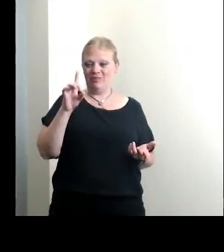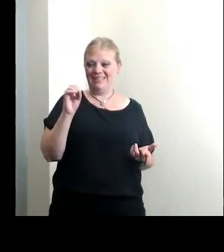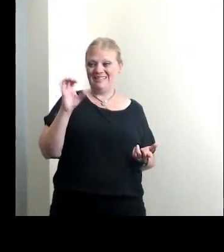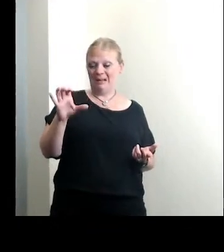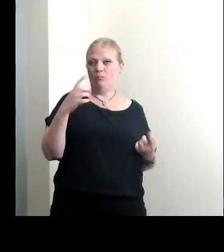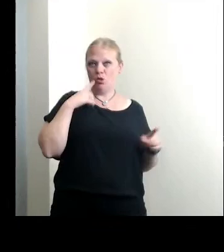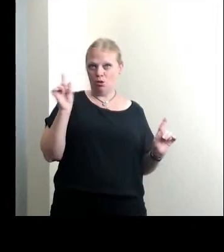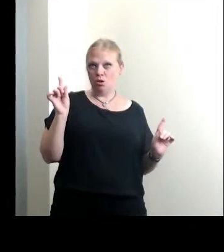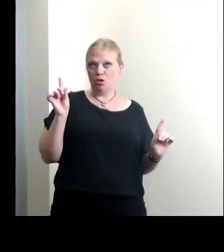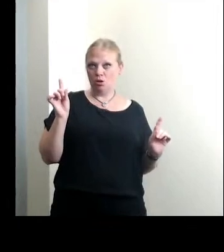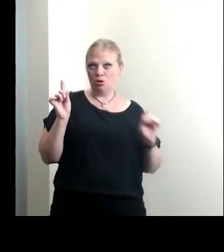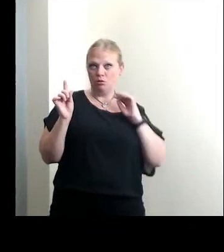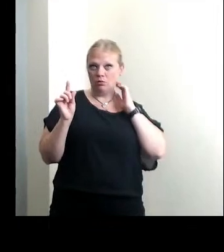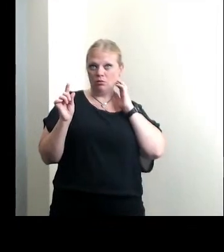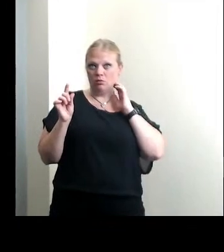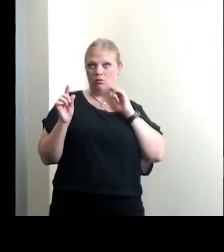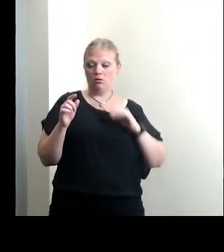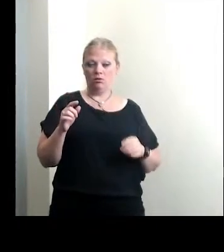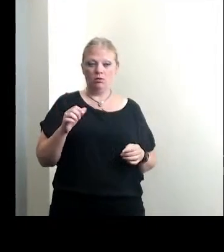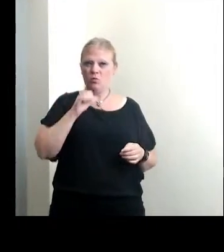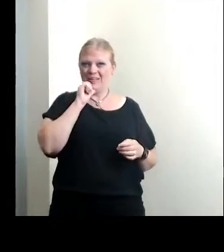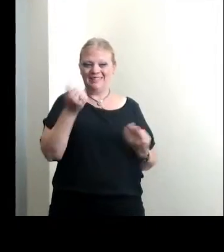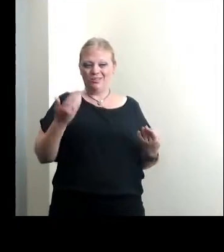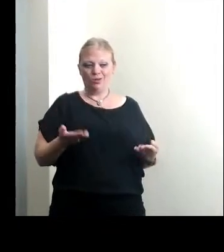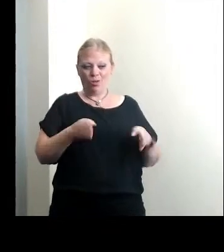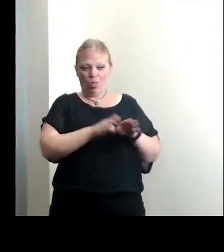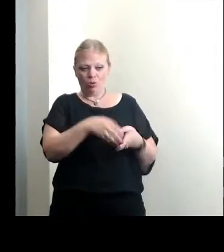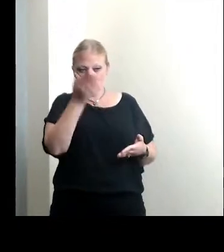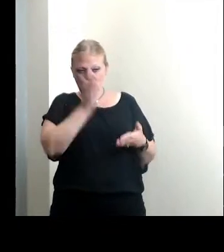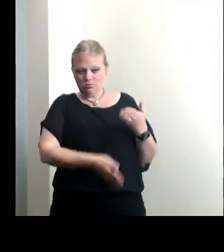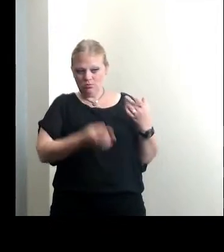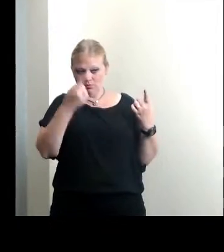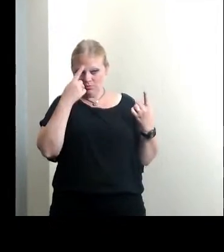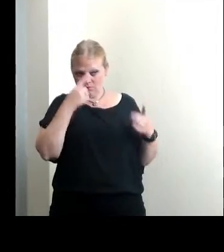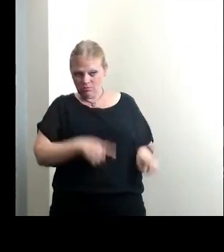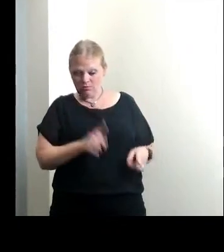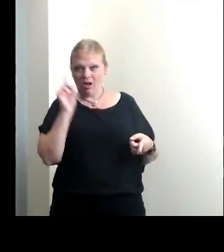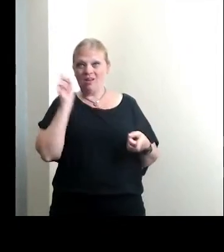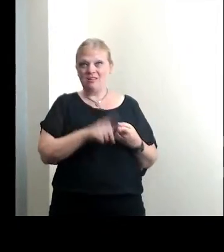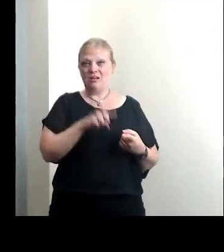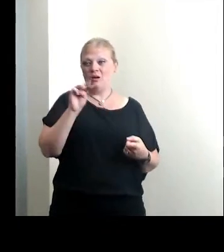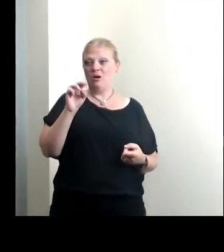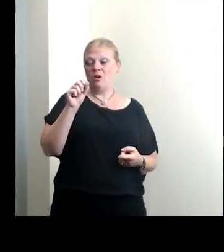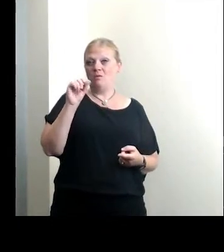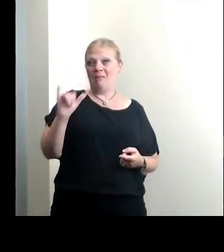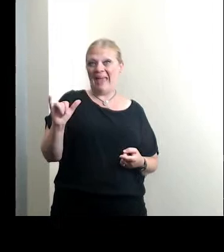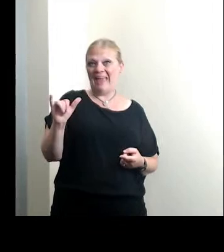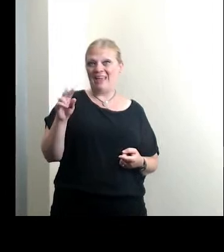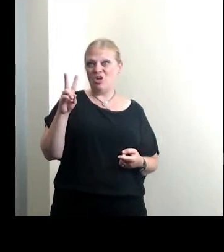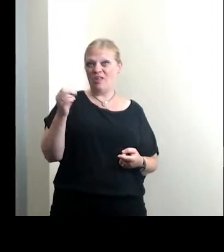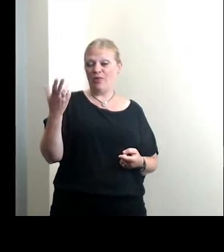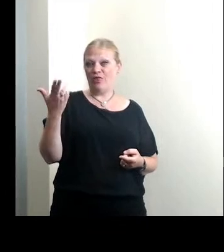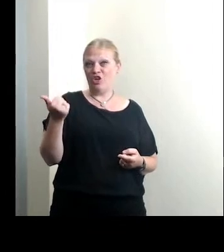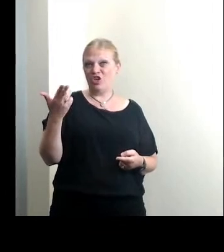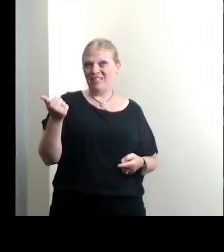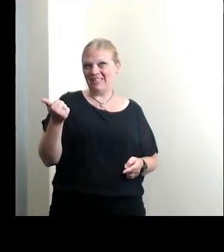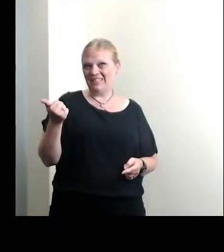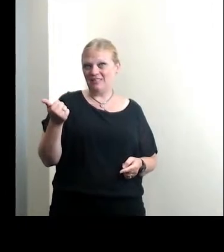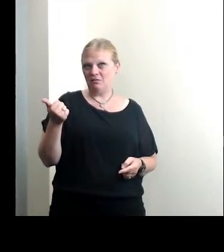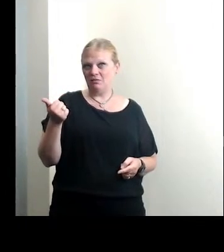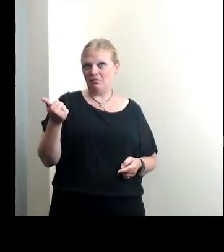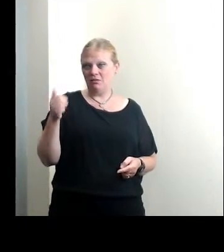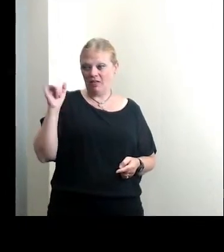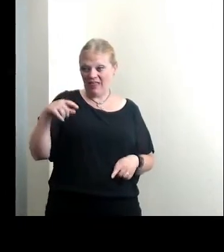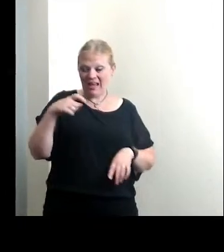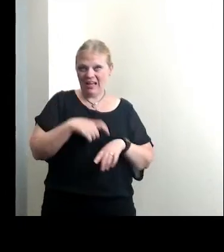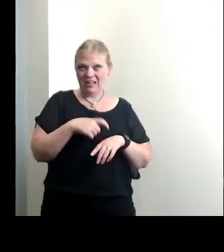December. We didn't close the deal until May of 2013, at which time